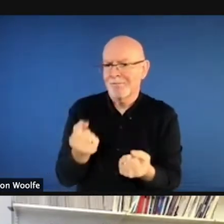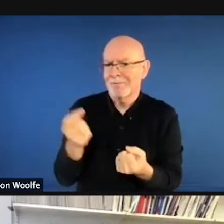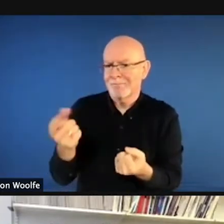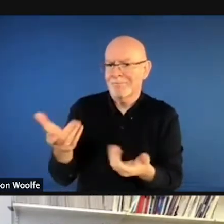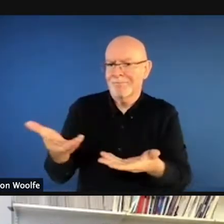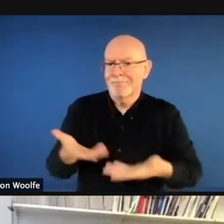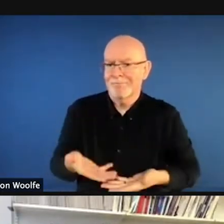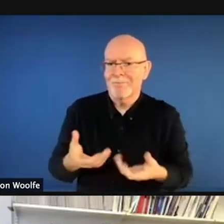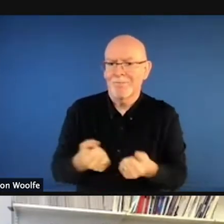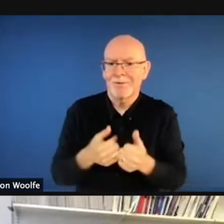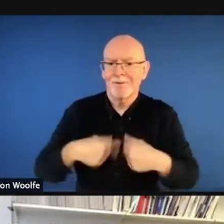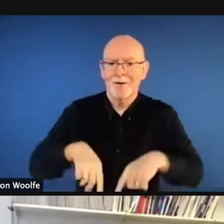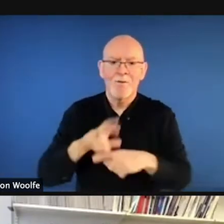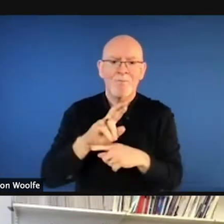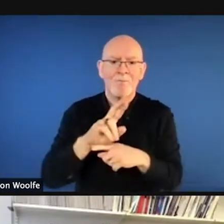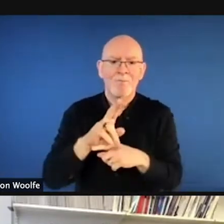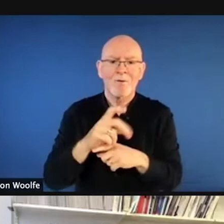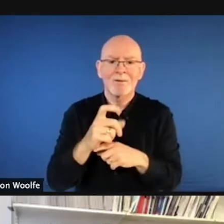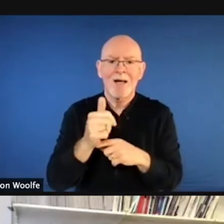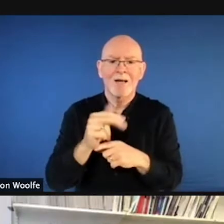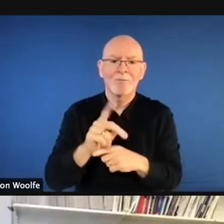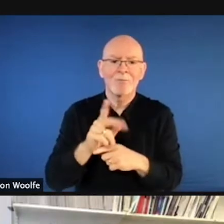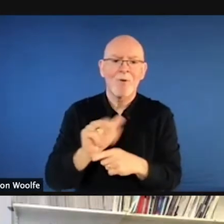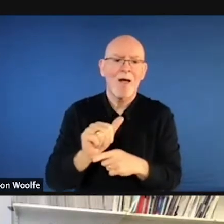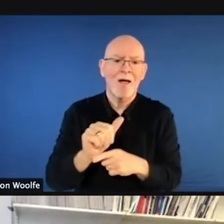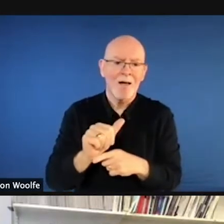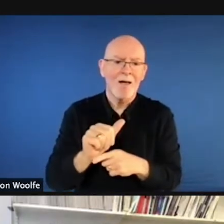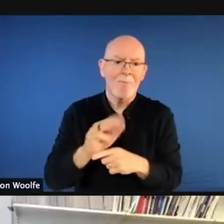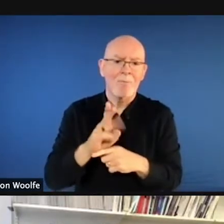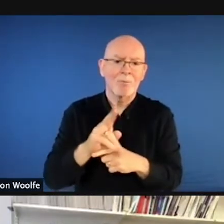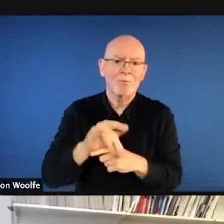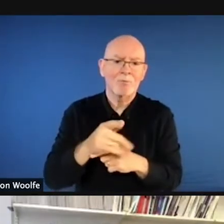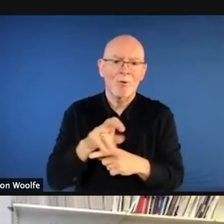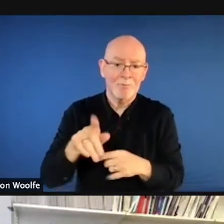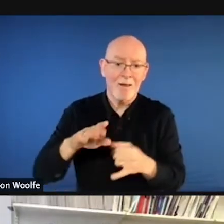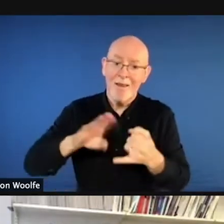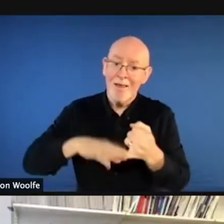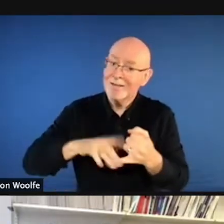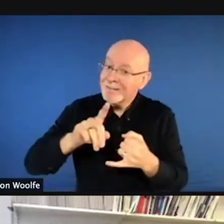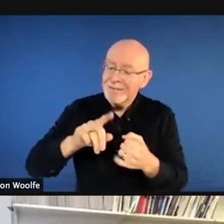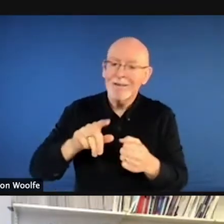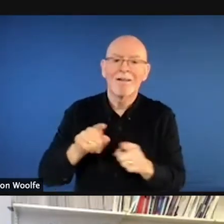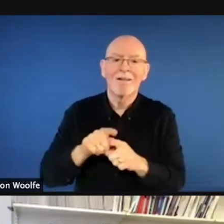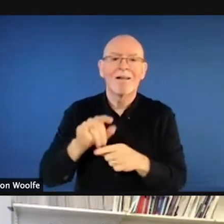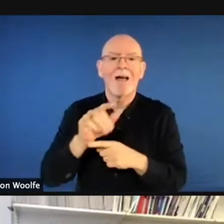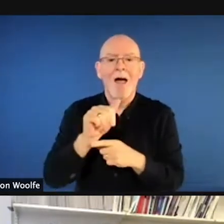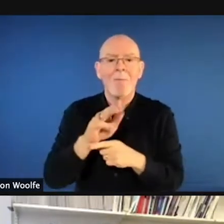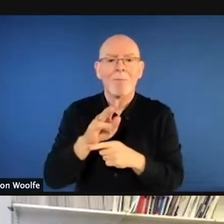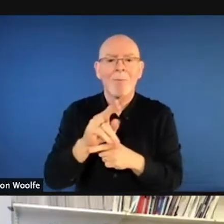the UNHCR office in Kakuma. Great to have you with us, Abulon. Welcome.